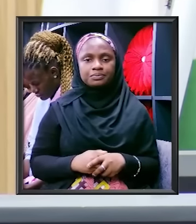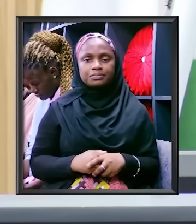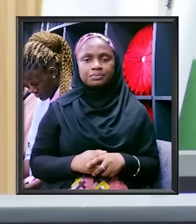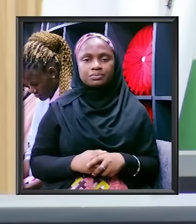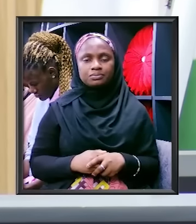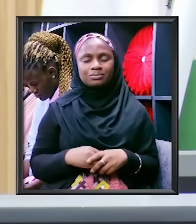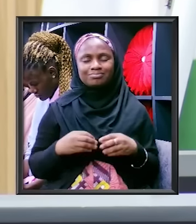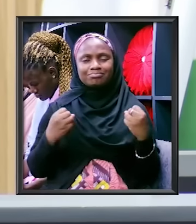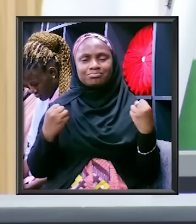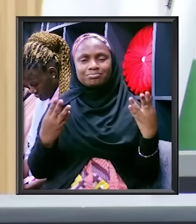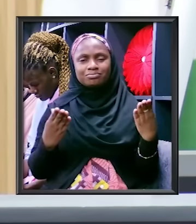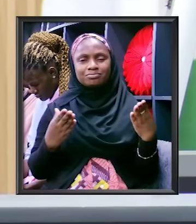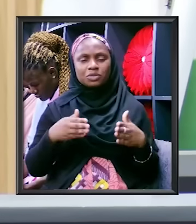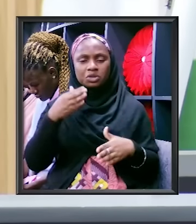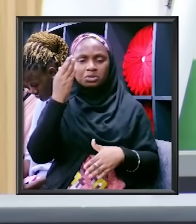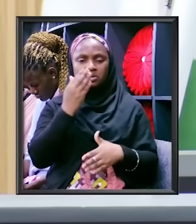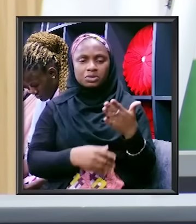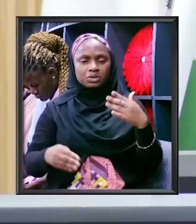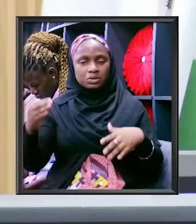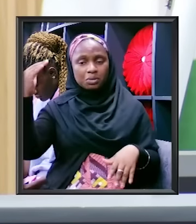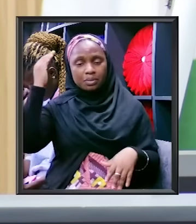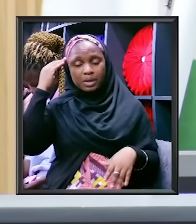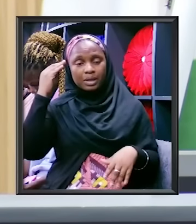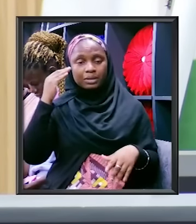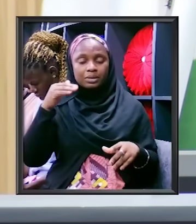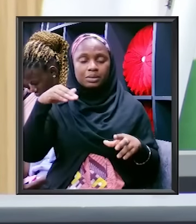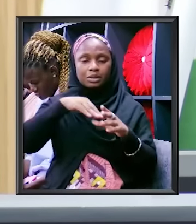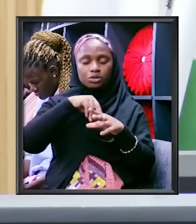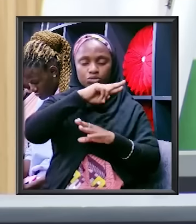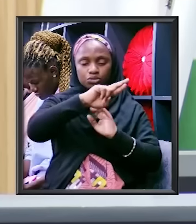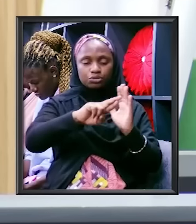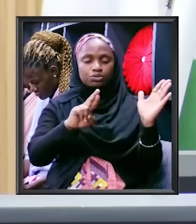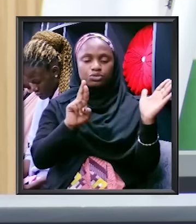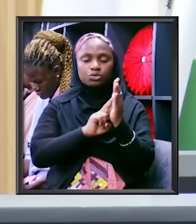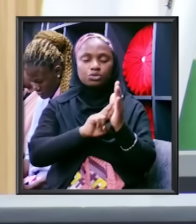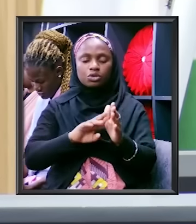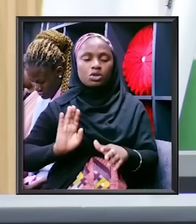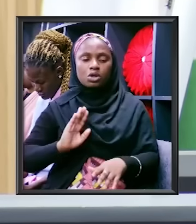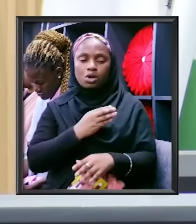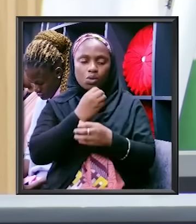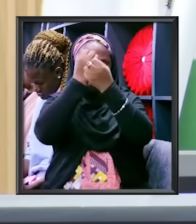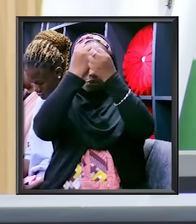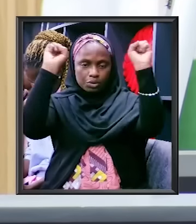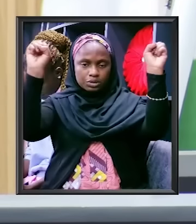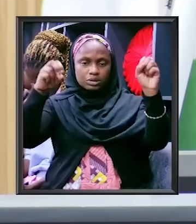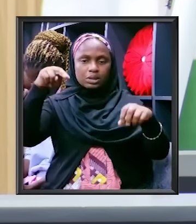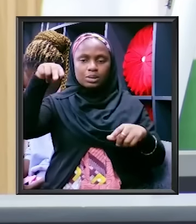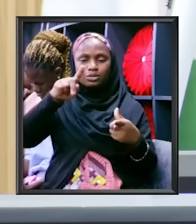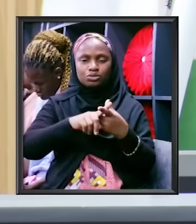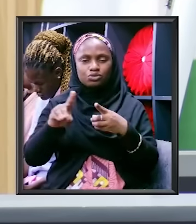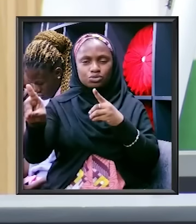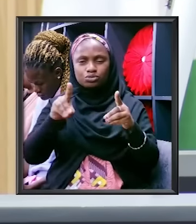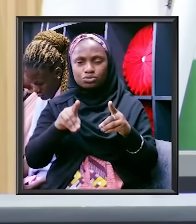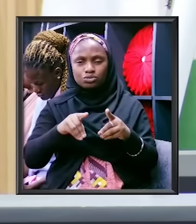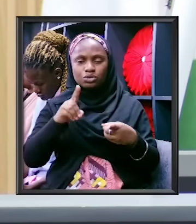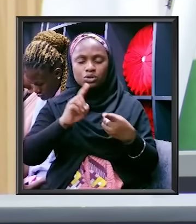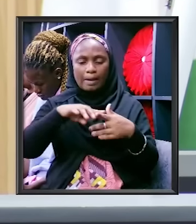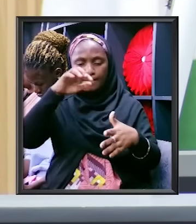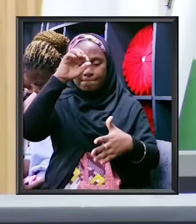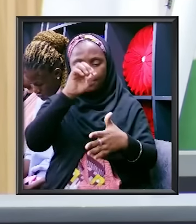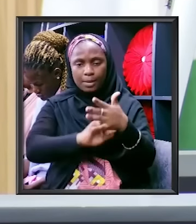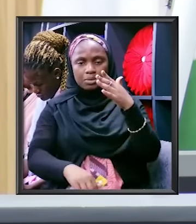Haba! Some heads needs to rule. The President Bola Ahmed Tinubu suppose sack some